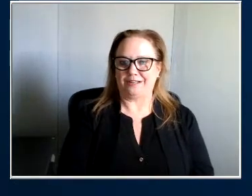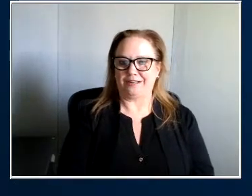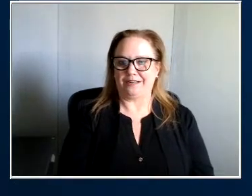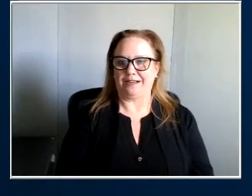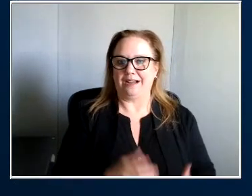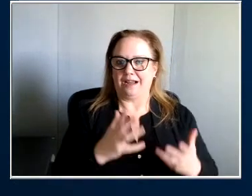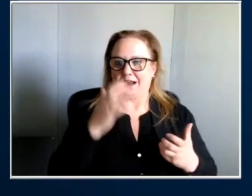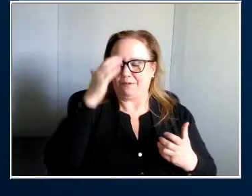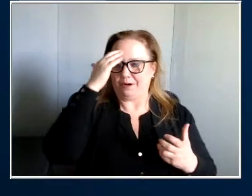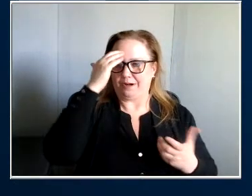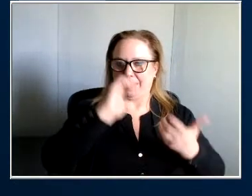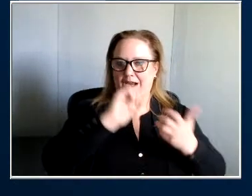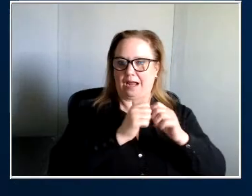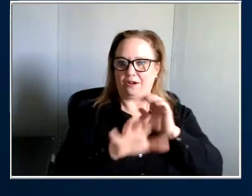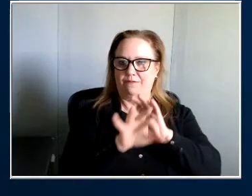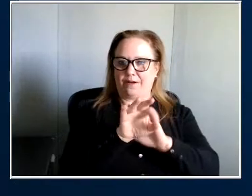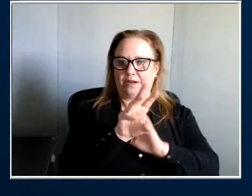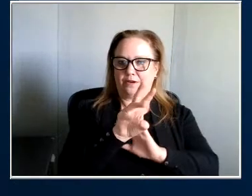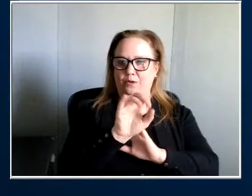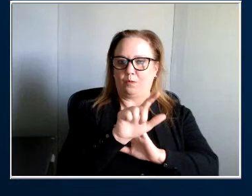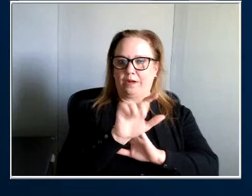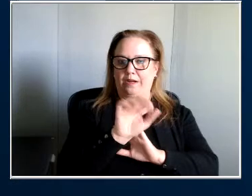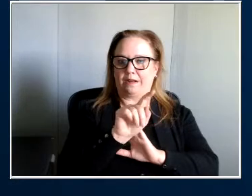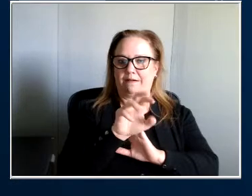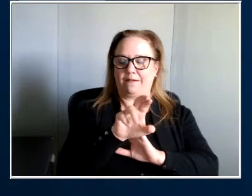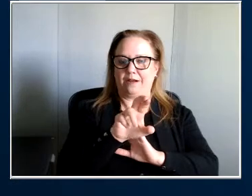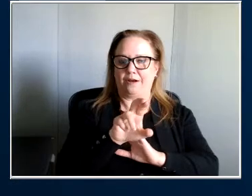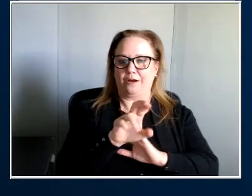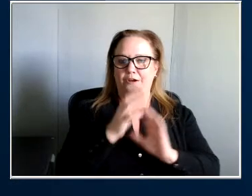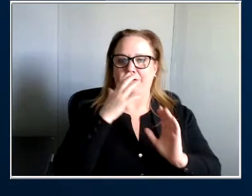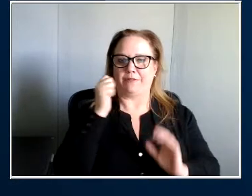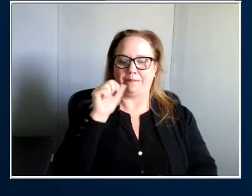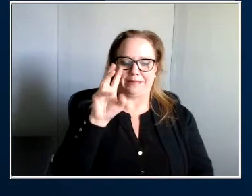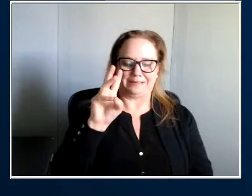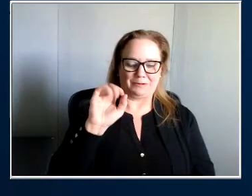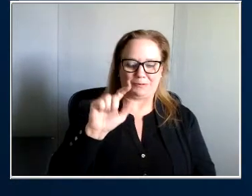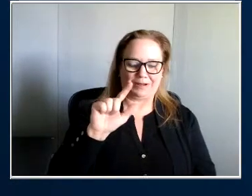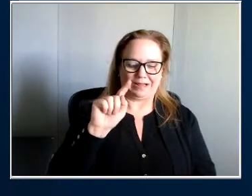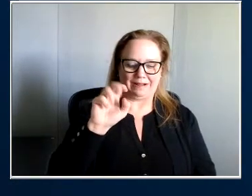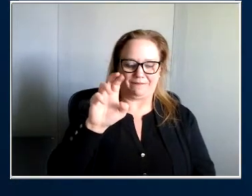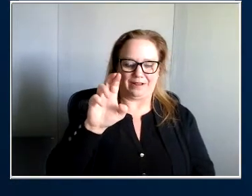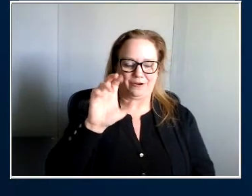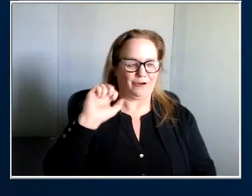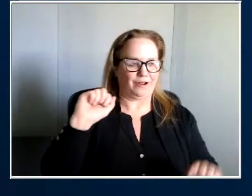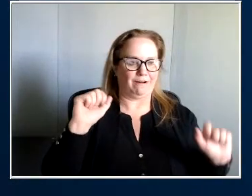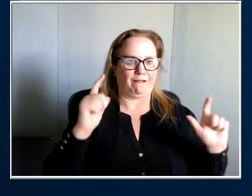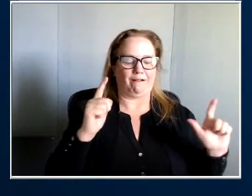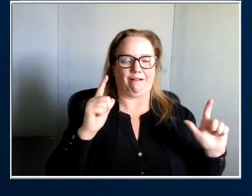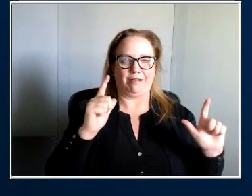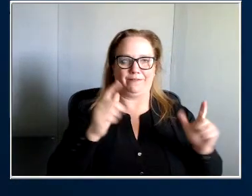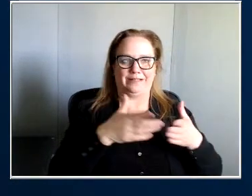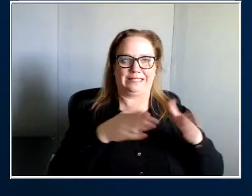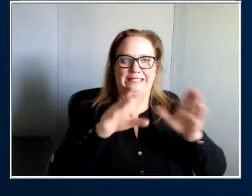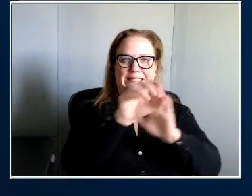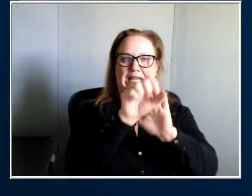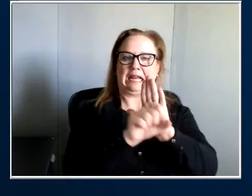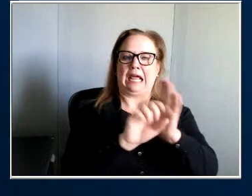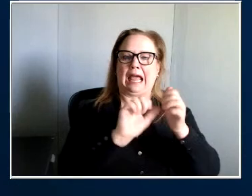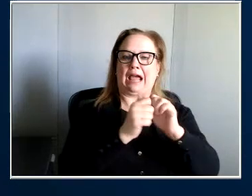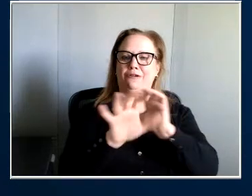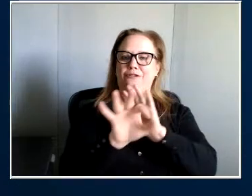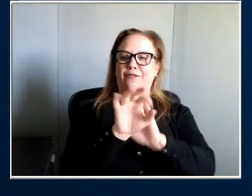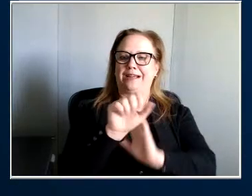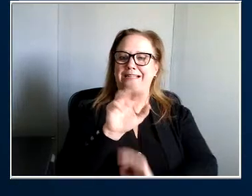know, how do you find your wig fitter? You talked about you have the best wig fitter in all of the whole state. How did you find Sarah, your wig